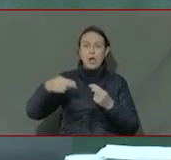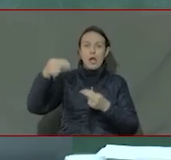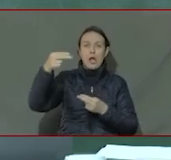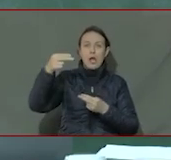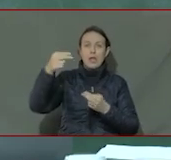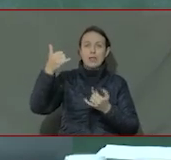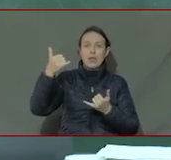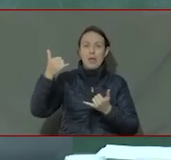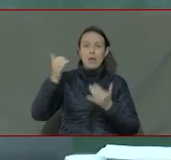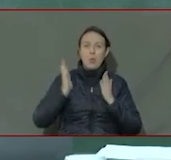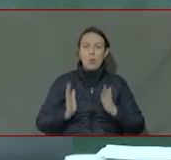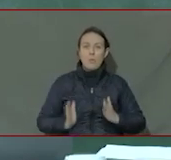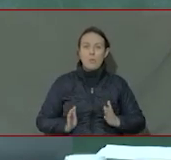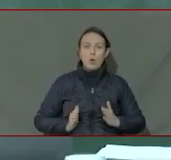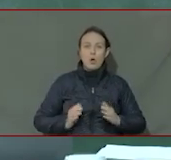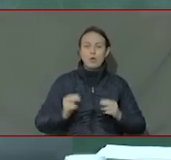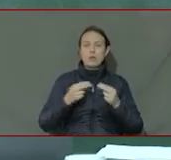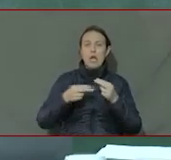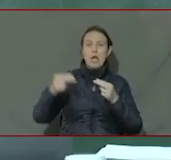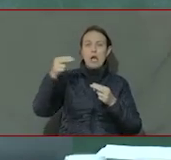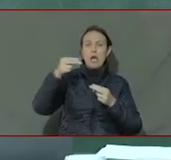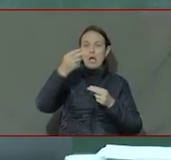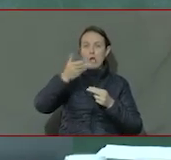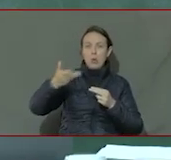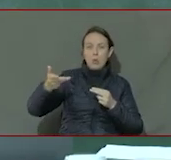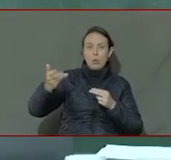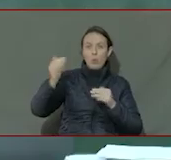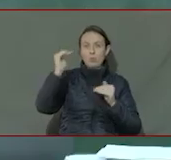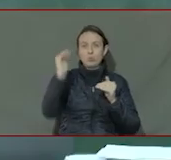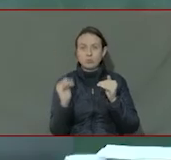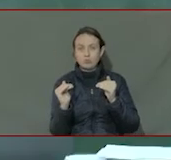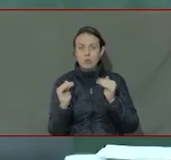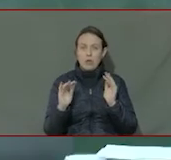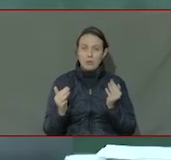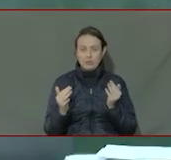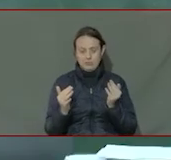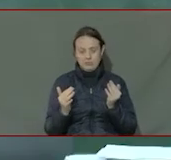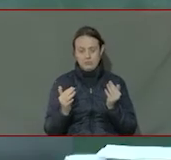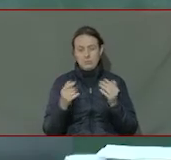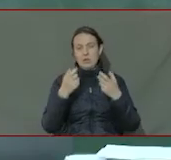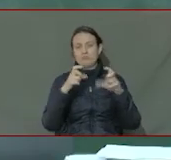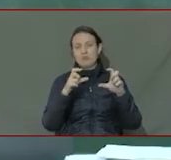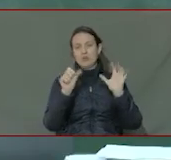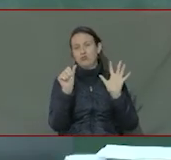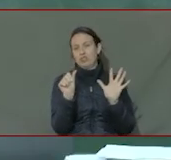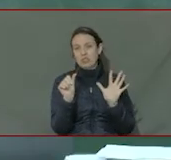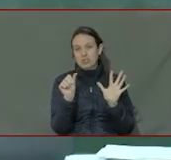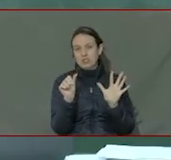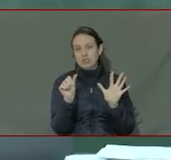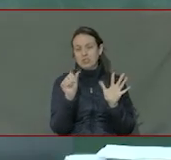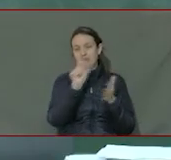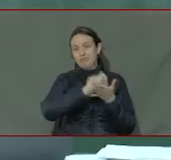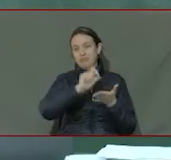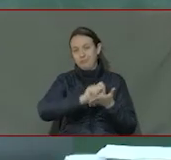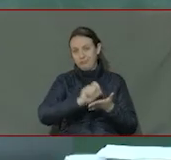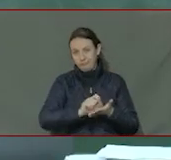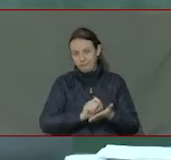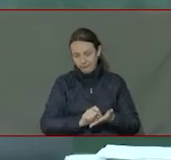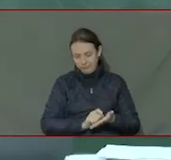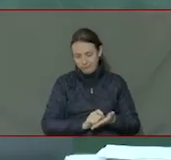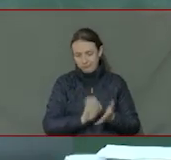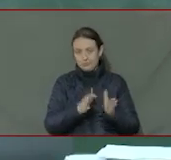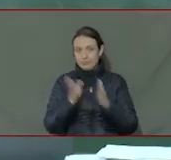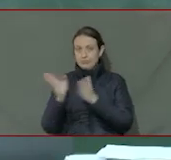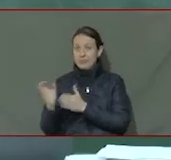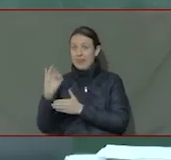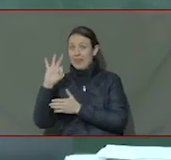high. Describe the homeostatic control to bring it back to normal, 6 marks. Then you follow this framework. The third way they like